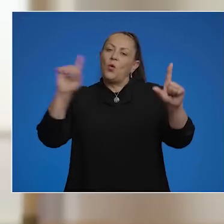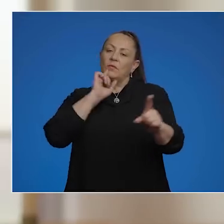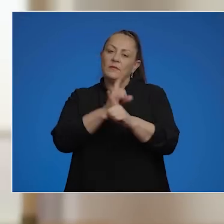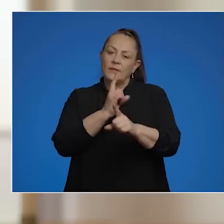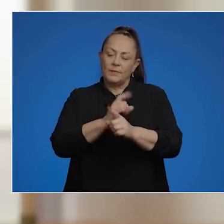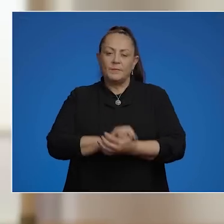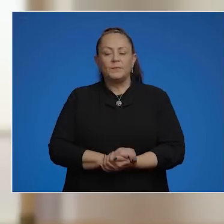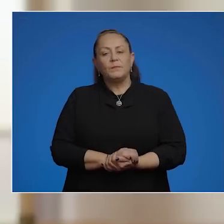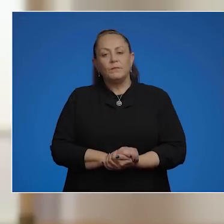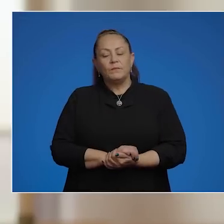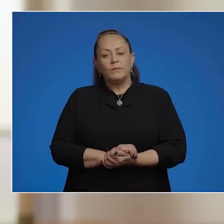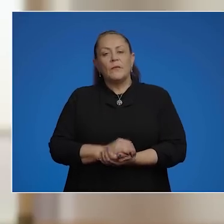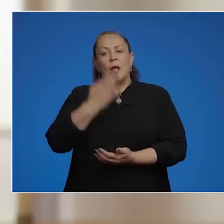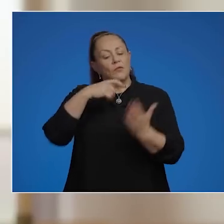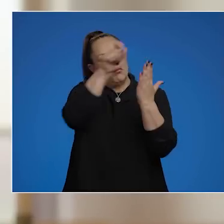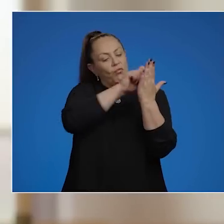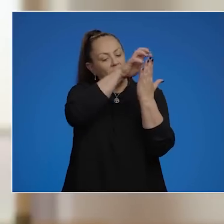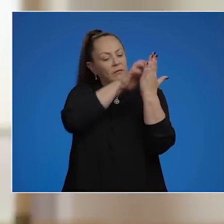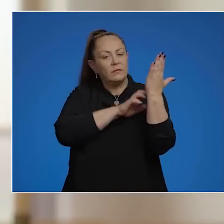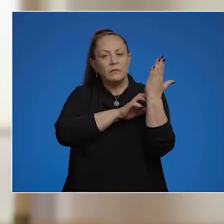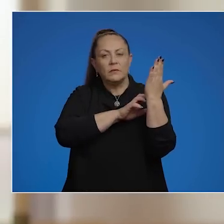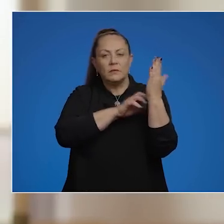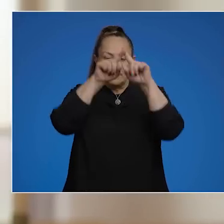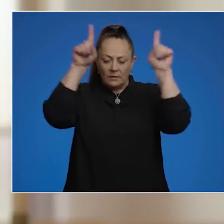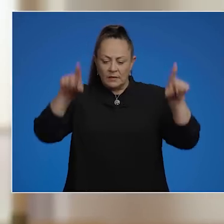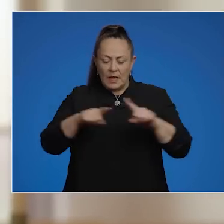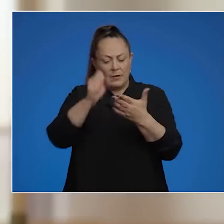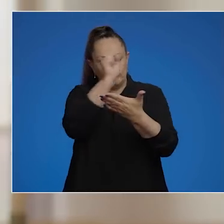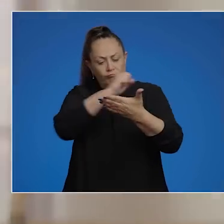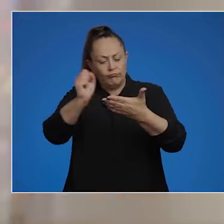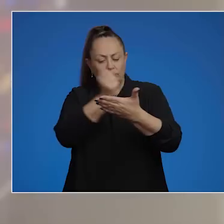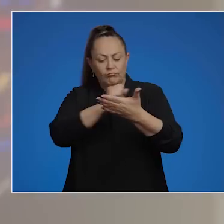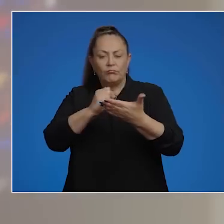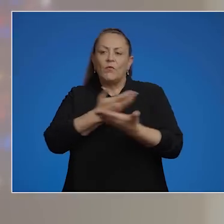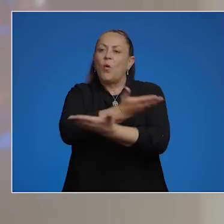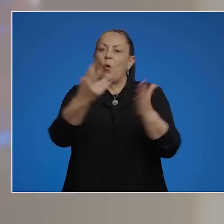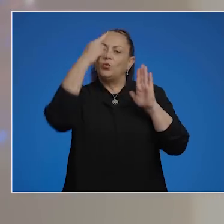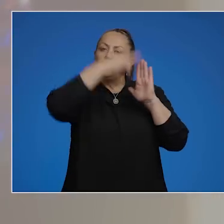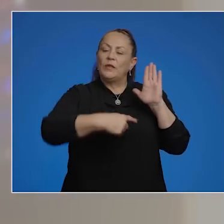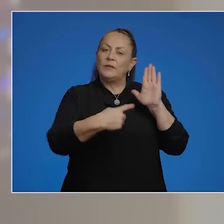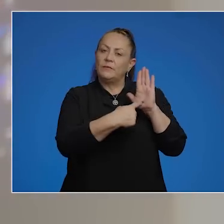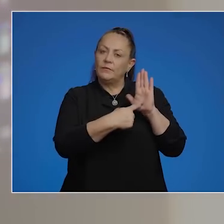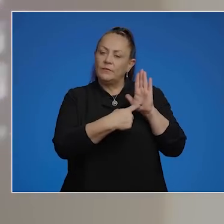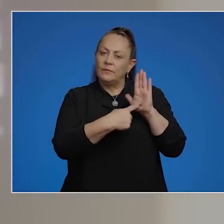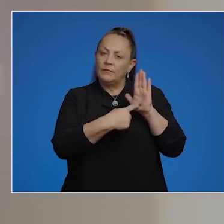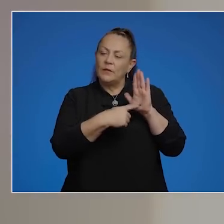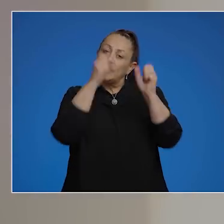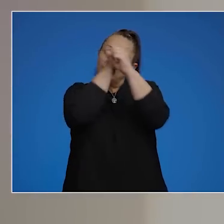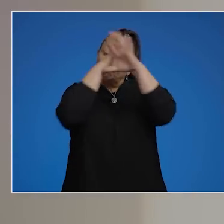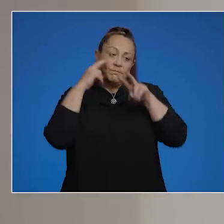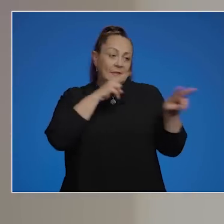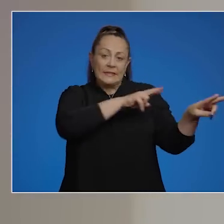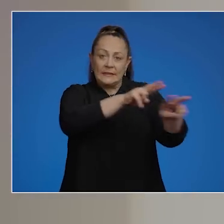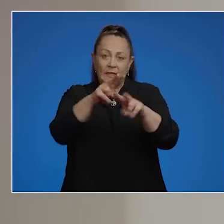vision down. Inscribe it on tablets to be easily read. Since this vision is for its own time only,